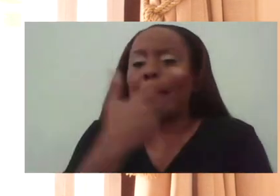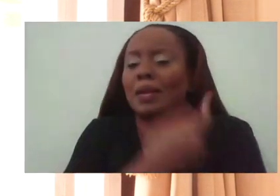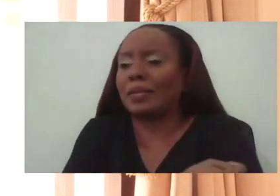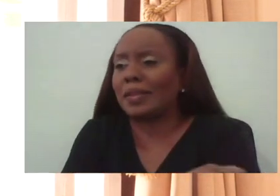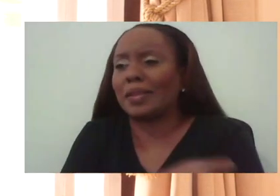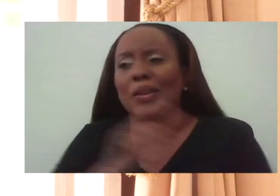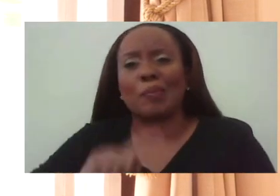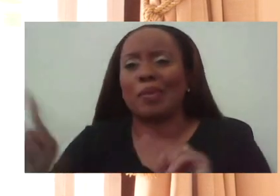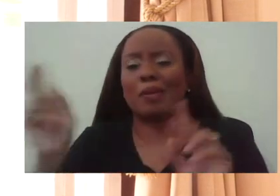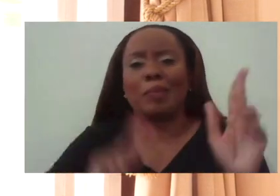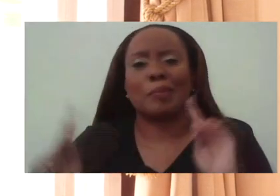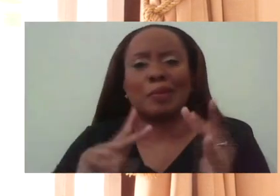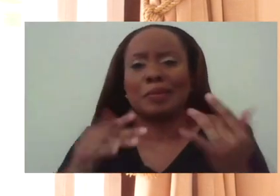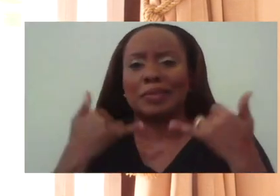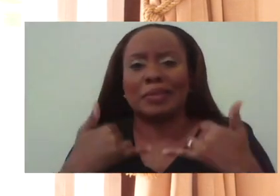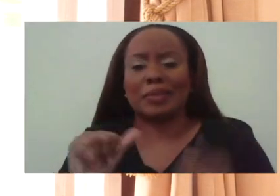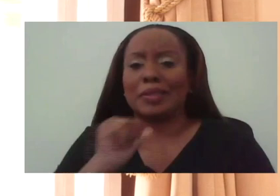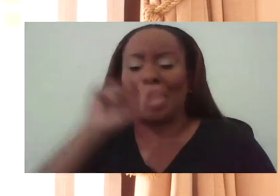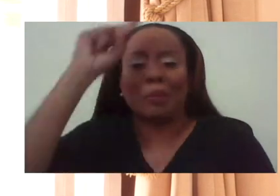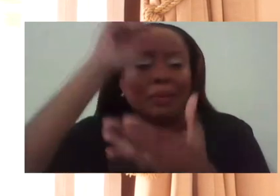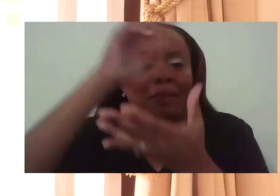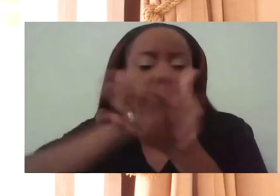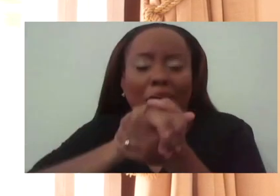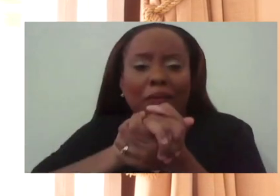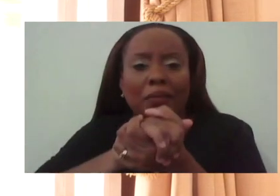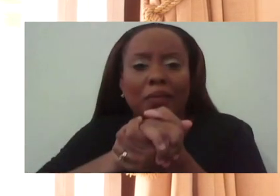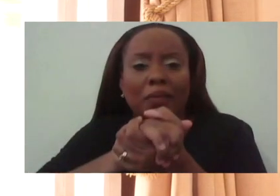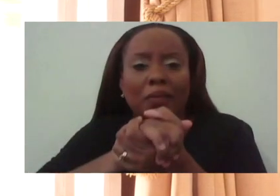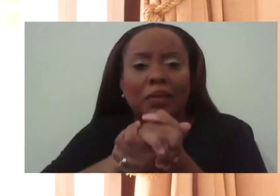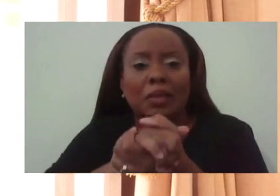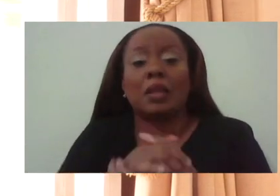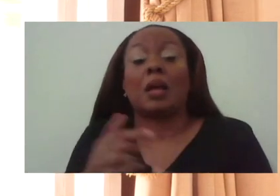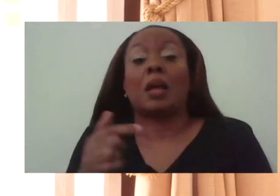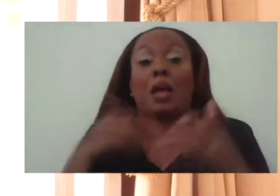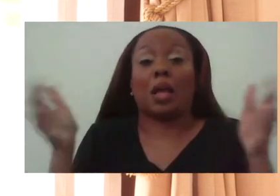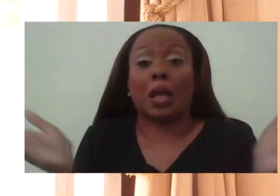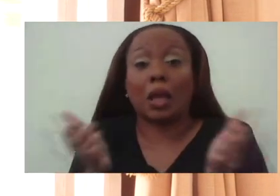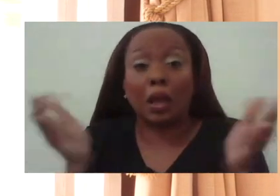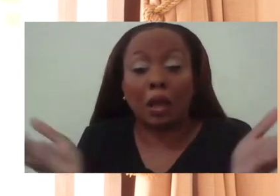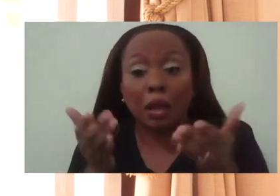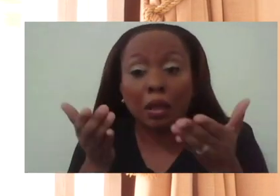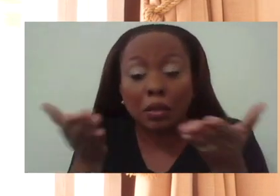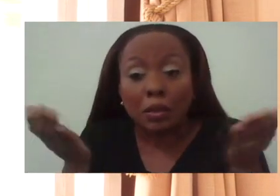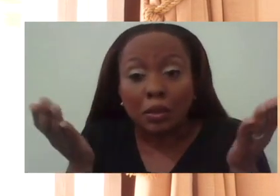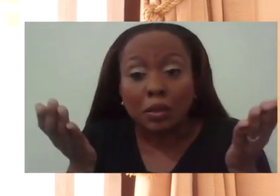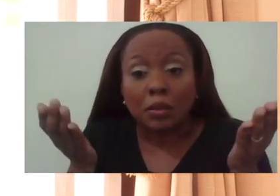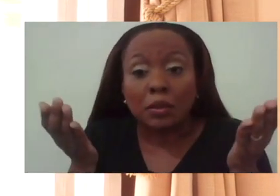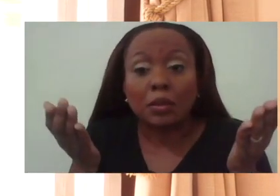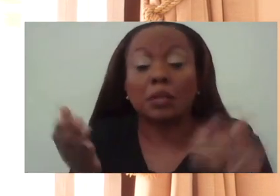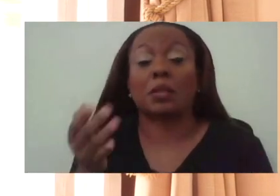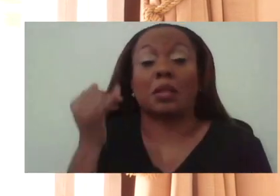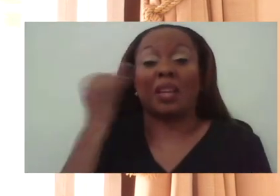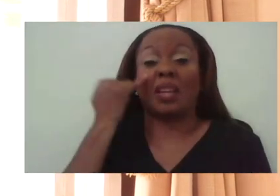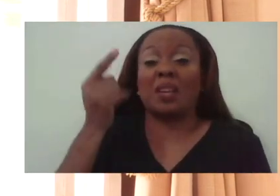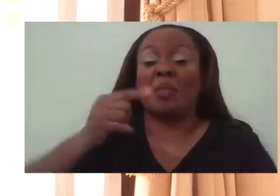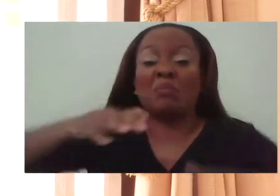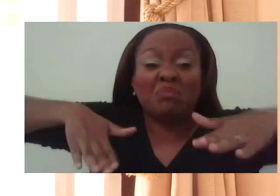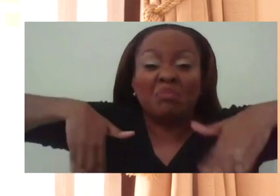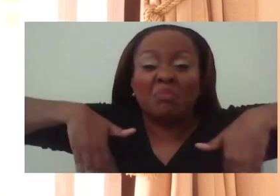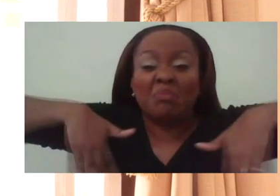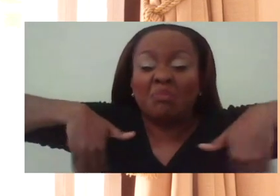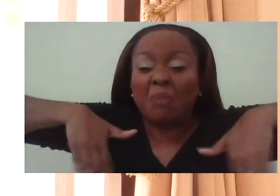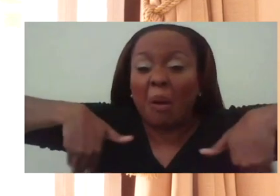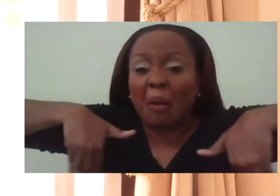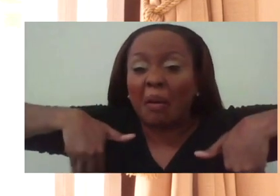all Barbadians who have not yet considered taking the vaccine or who are on